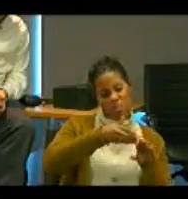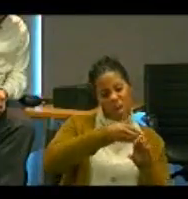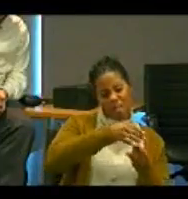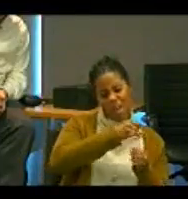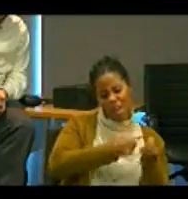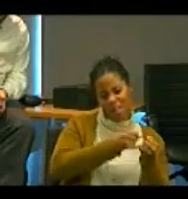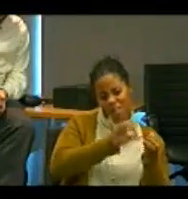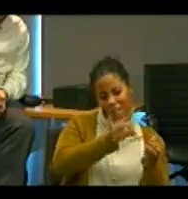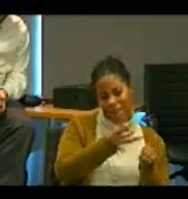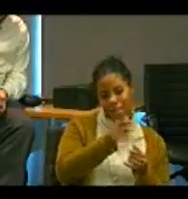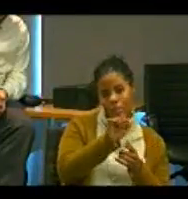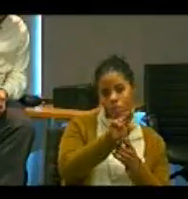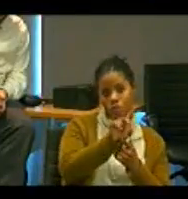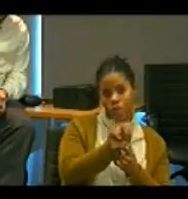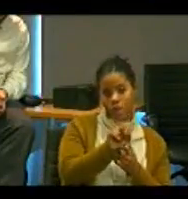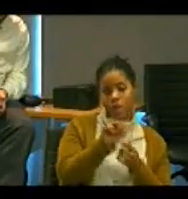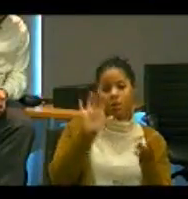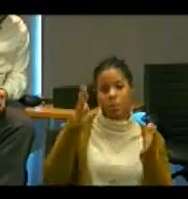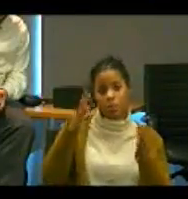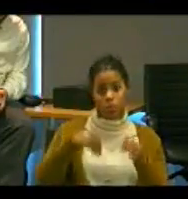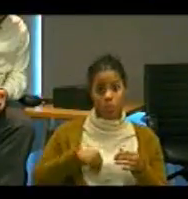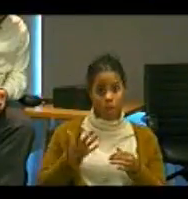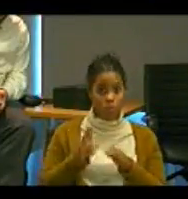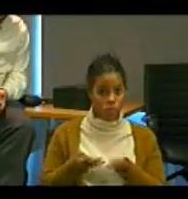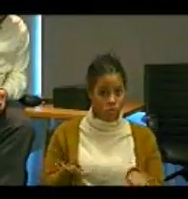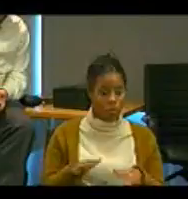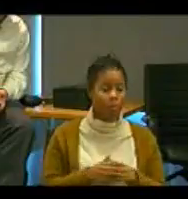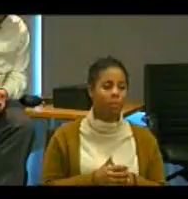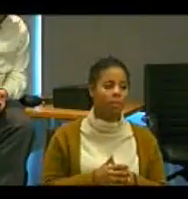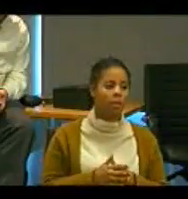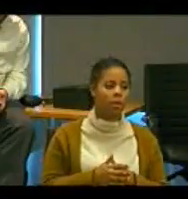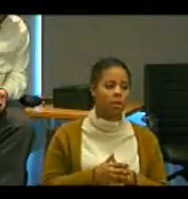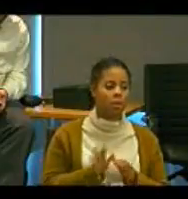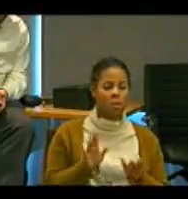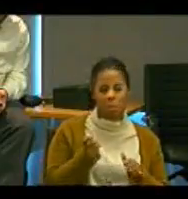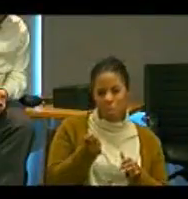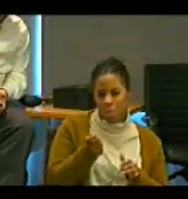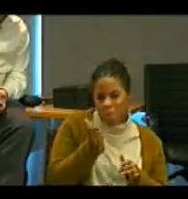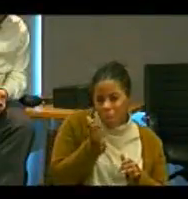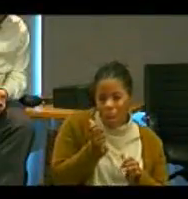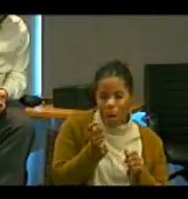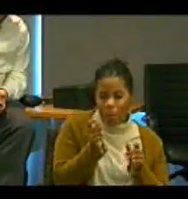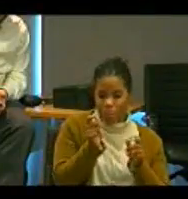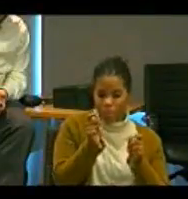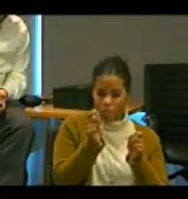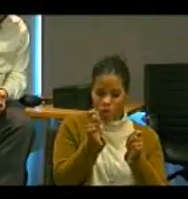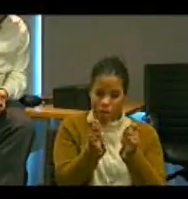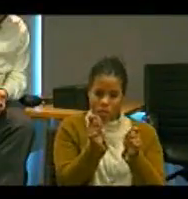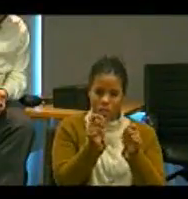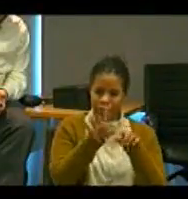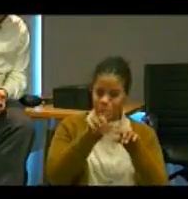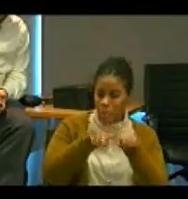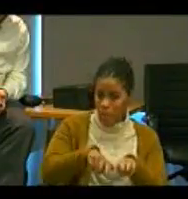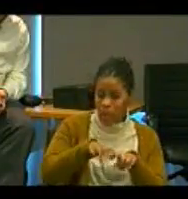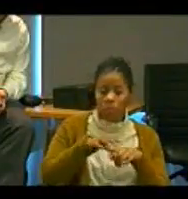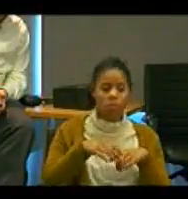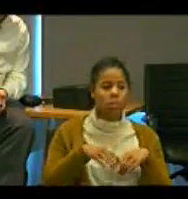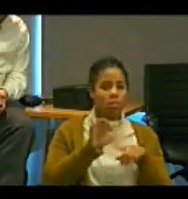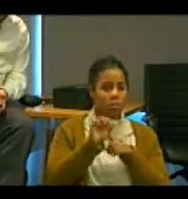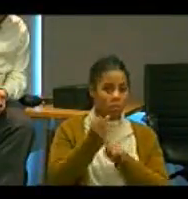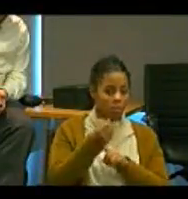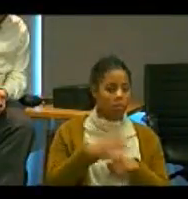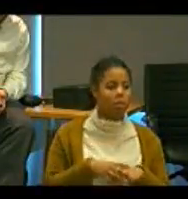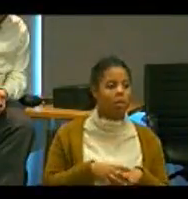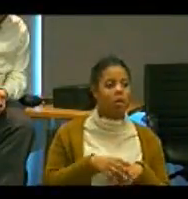children who are white, with minimal correction for some confounds. We also see initially that children